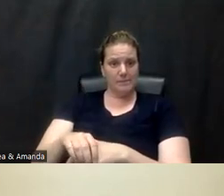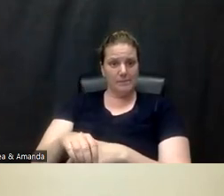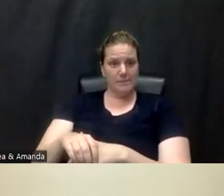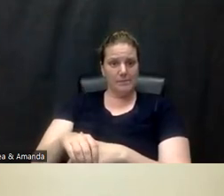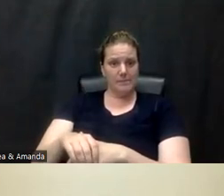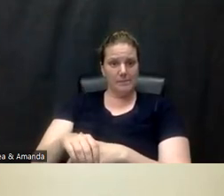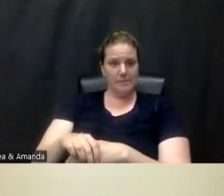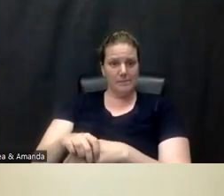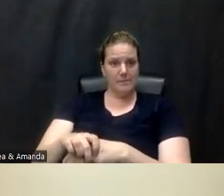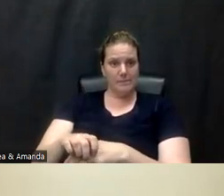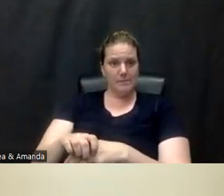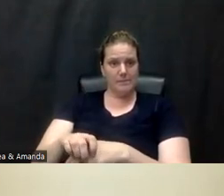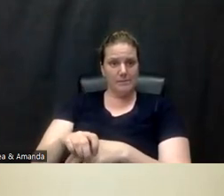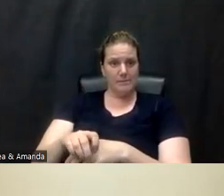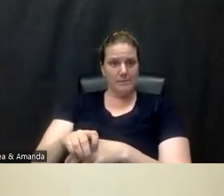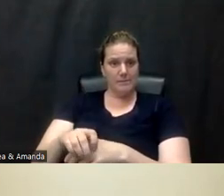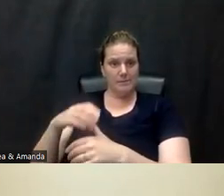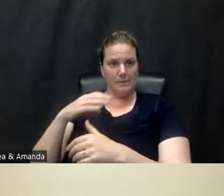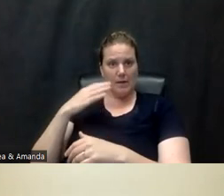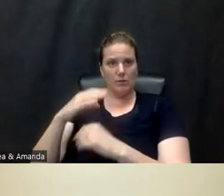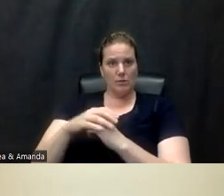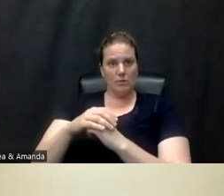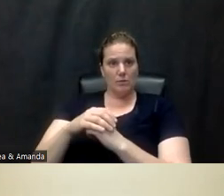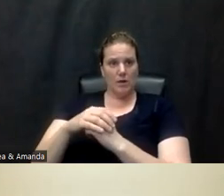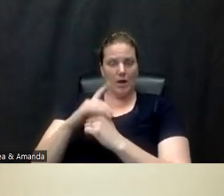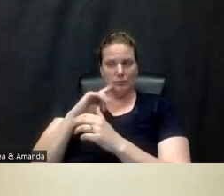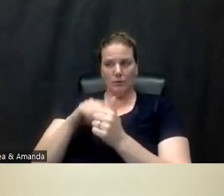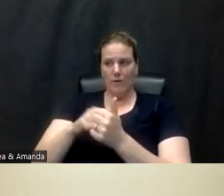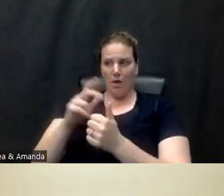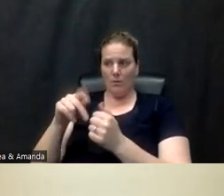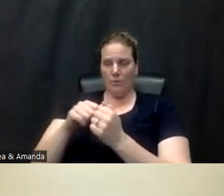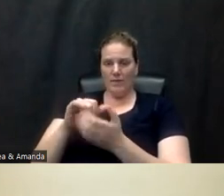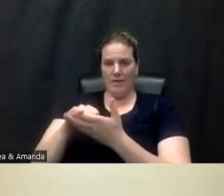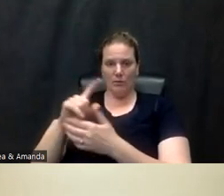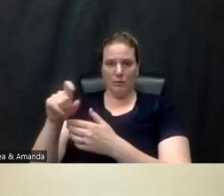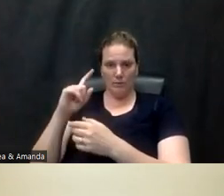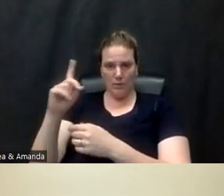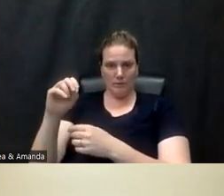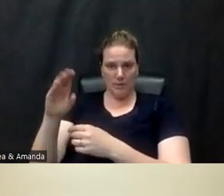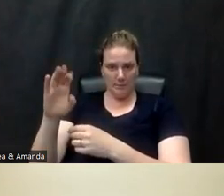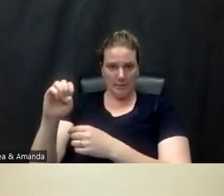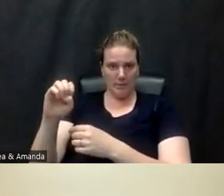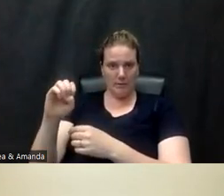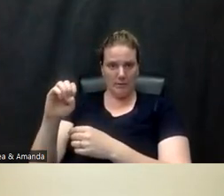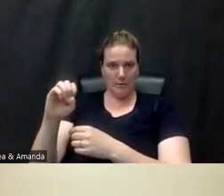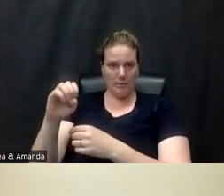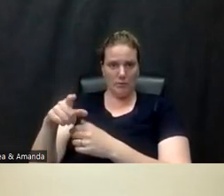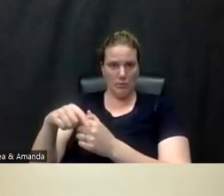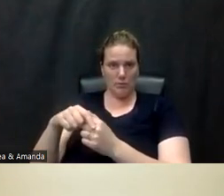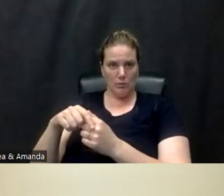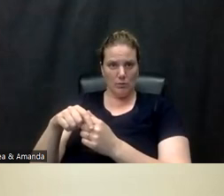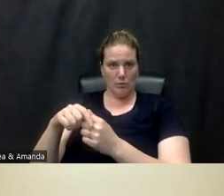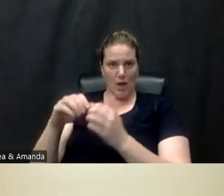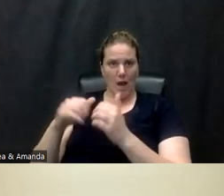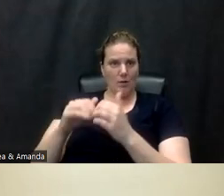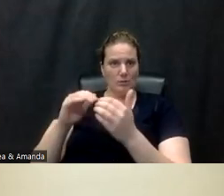Catherine? Thank you. So I just following up on that question I had for Debbie about how the